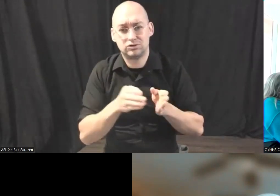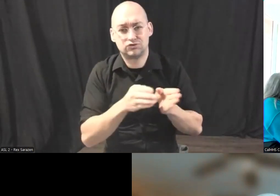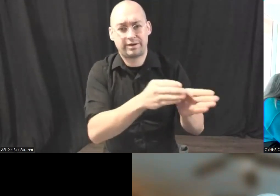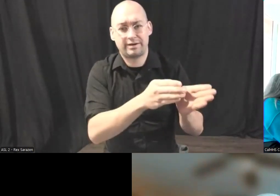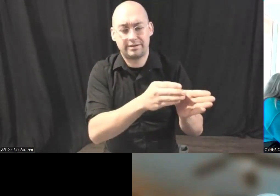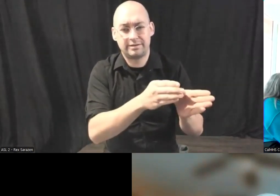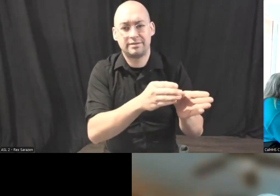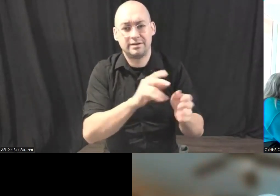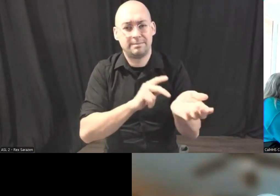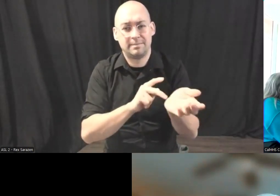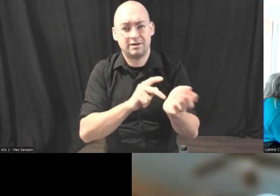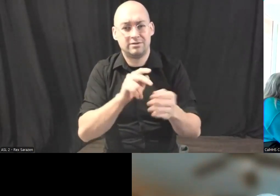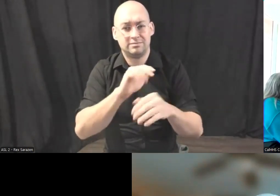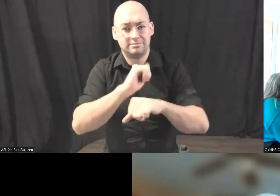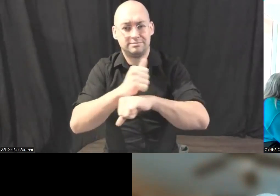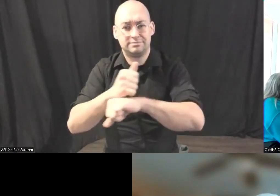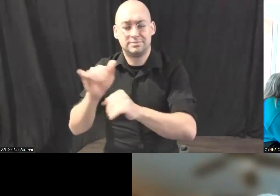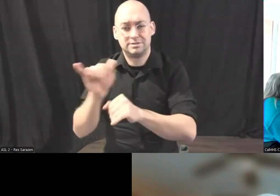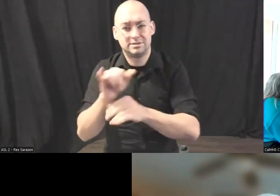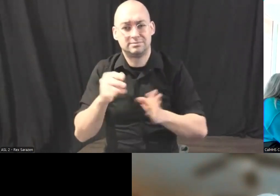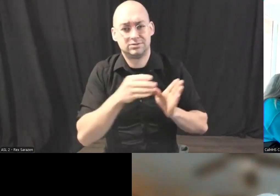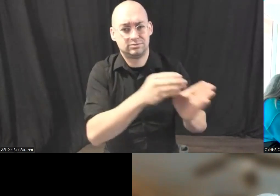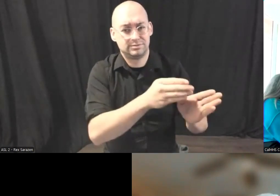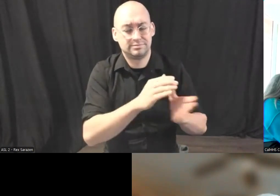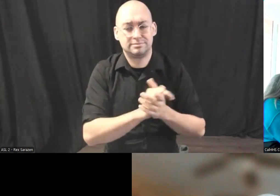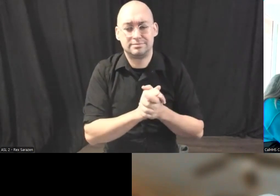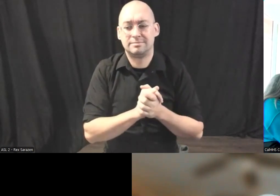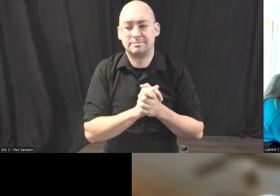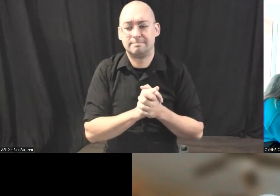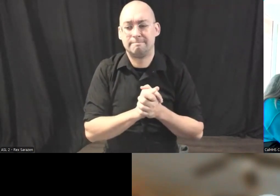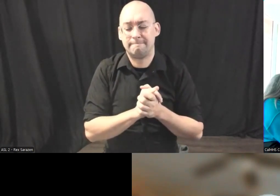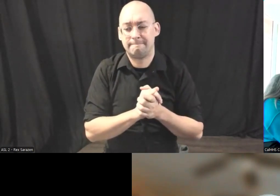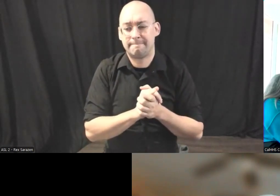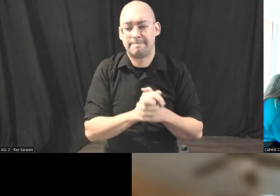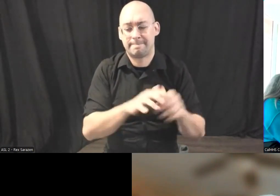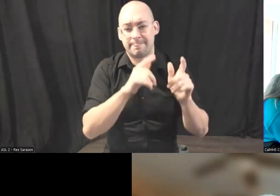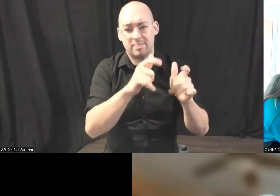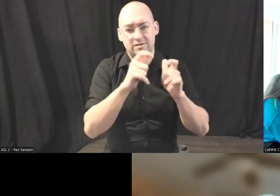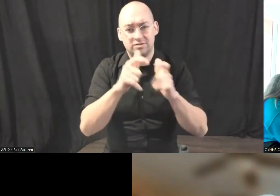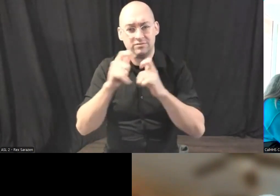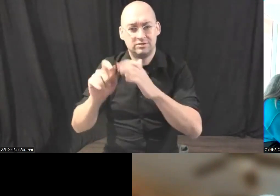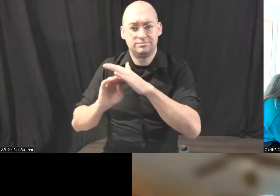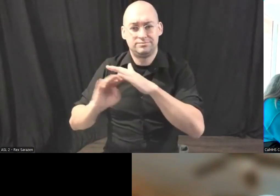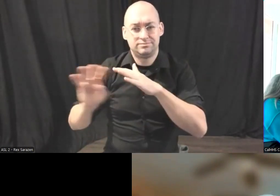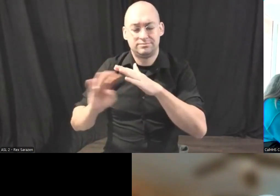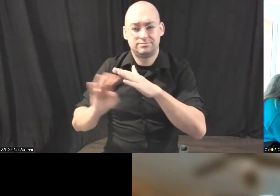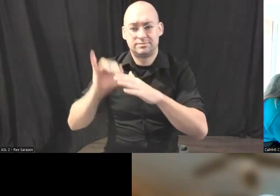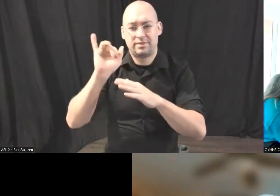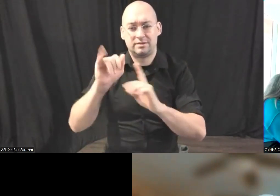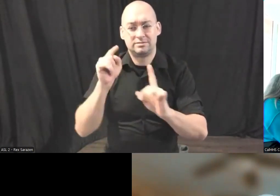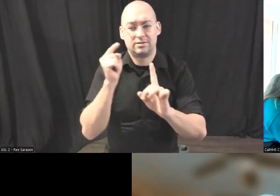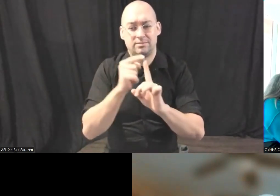then that's a very different, right? So then, point being, quick evacuations to my earlier comments,